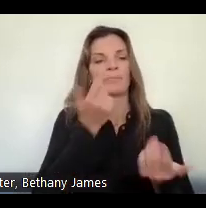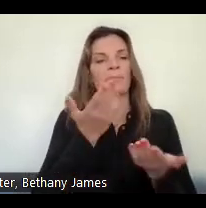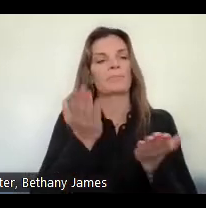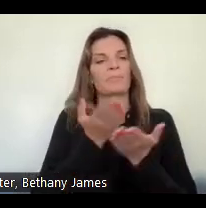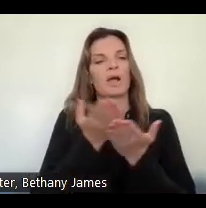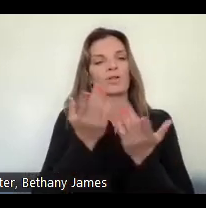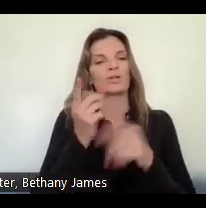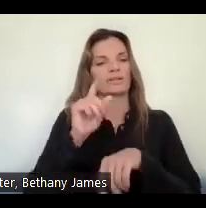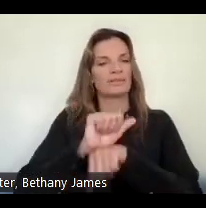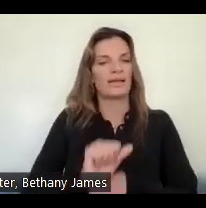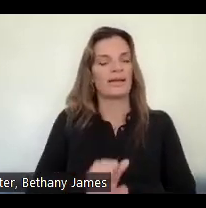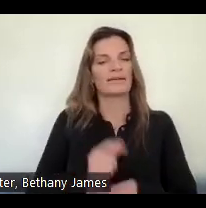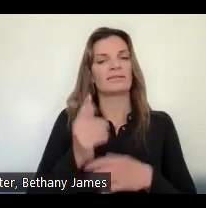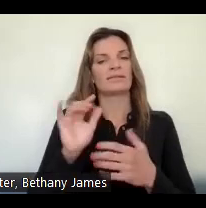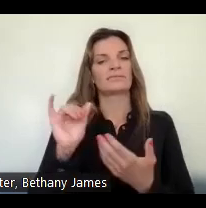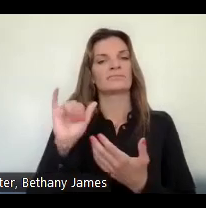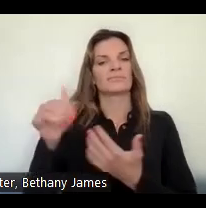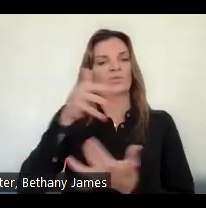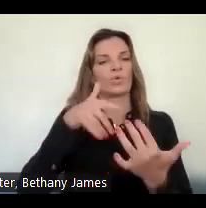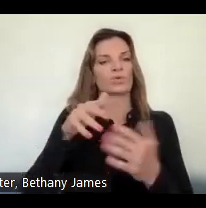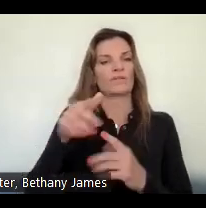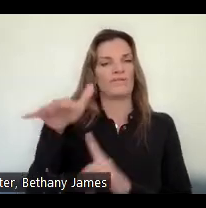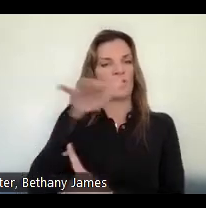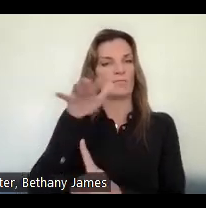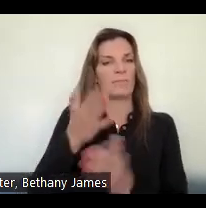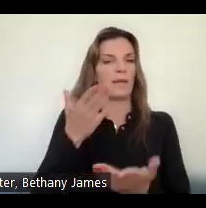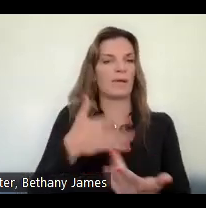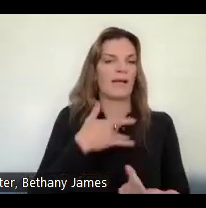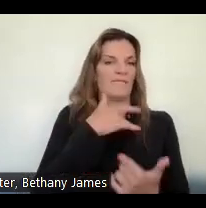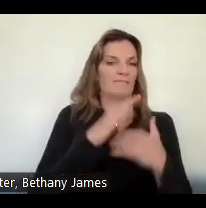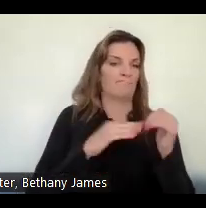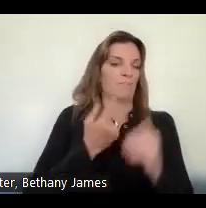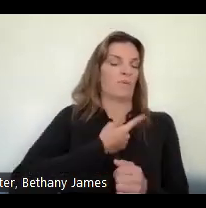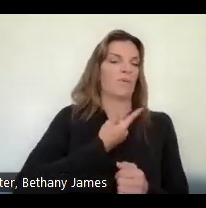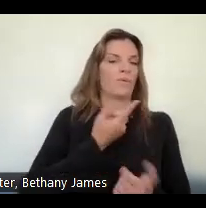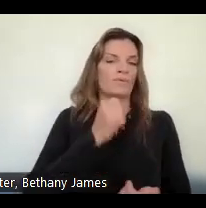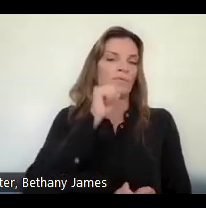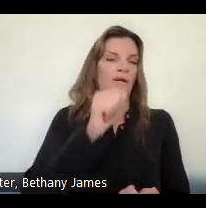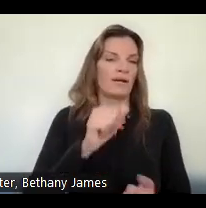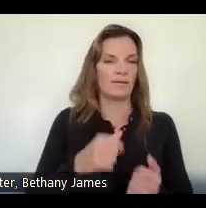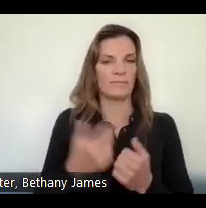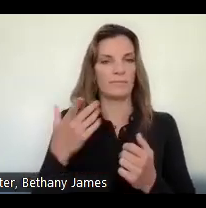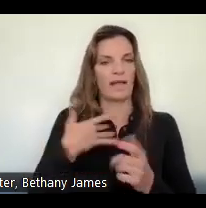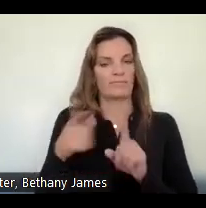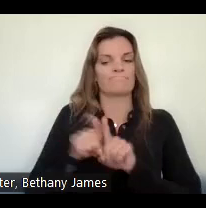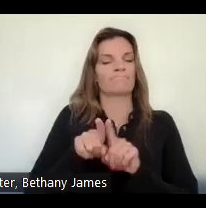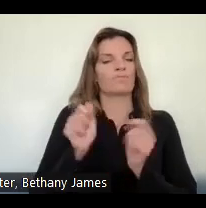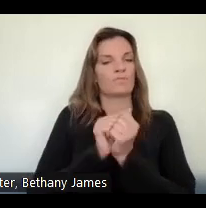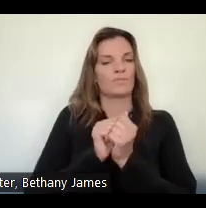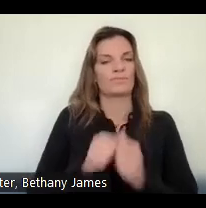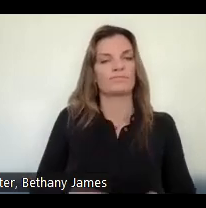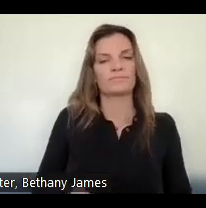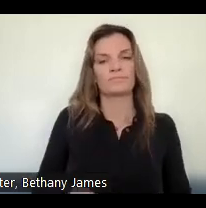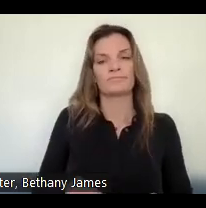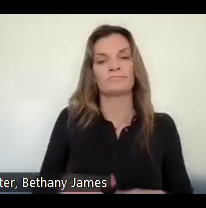in social environments that they may not feel comfortable in doing so alone. And allowing an employee to bring a